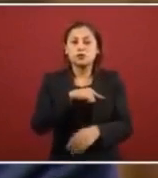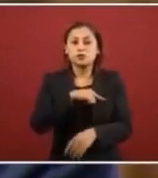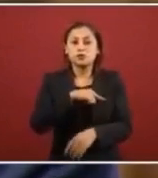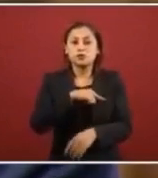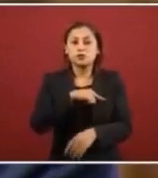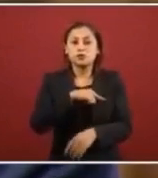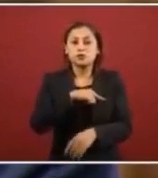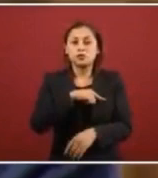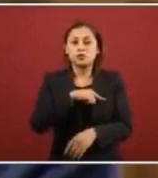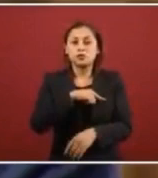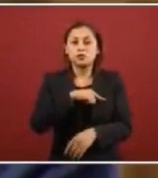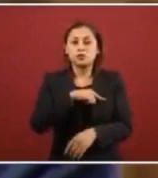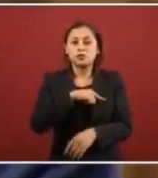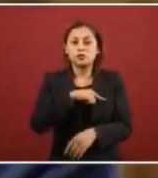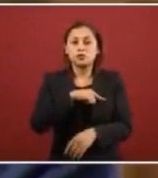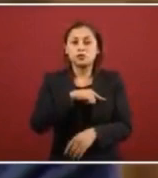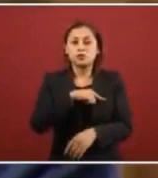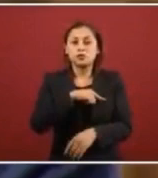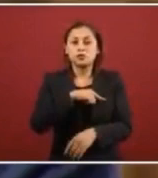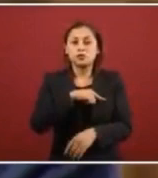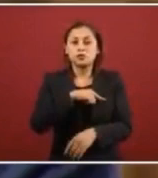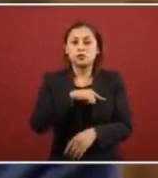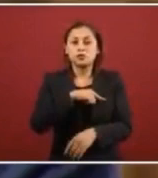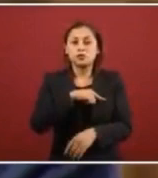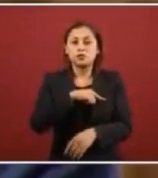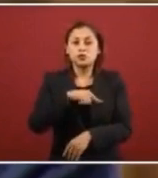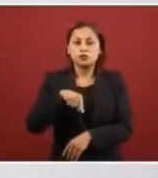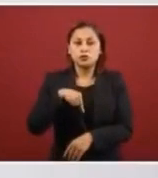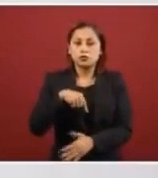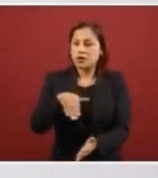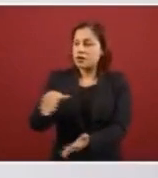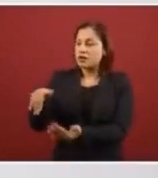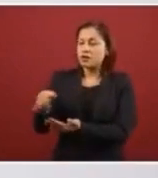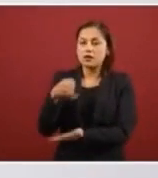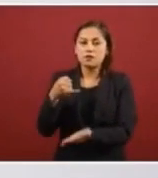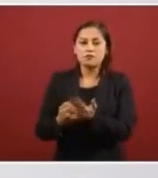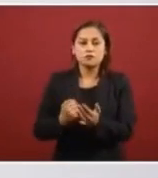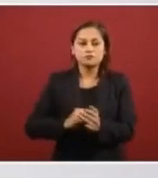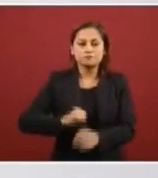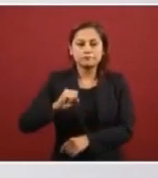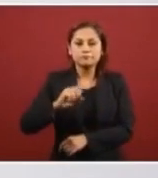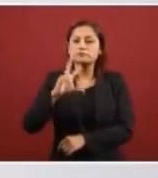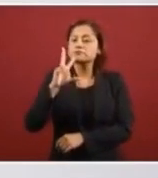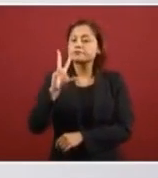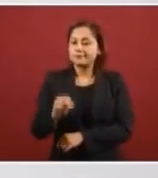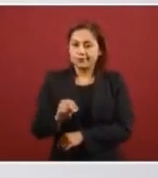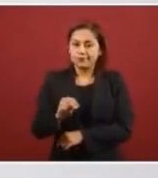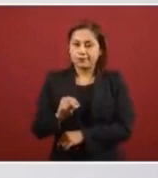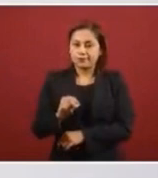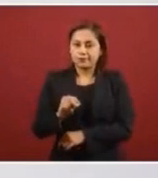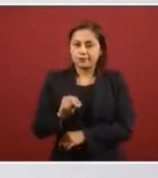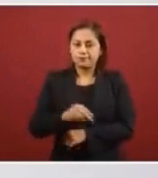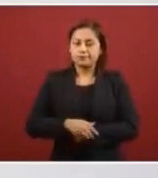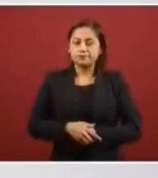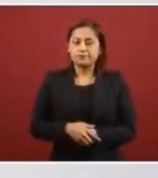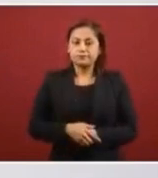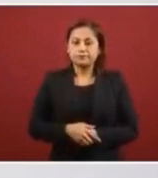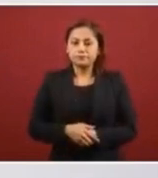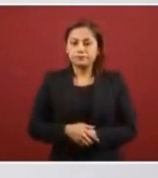that we have not raised the prices of taxes in real terms